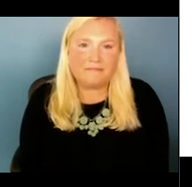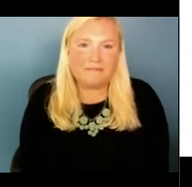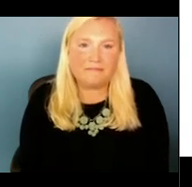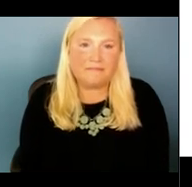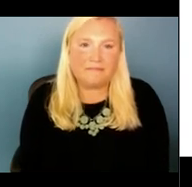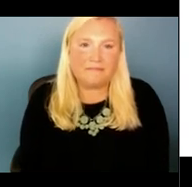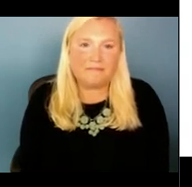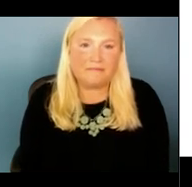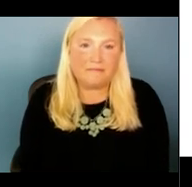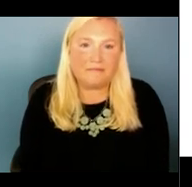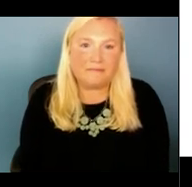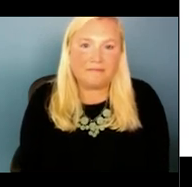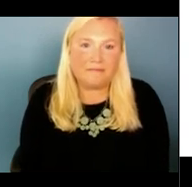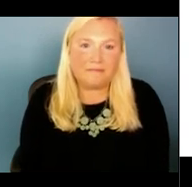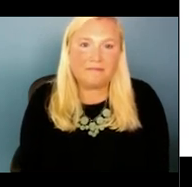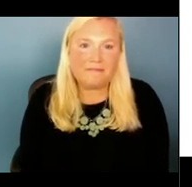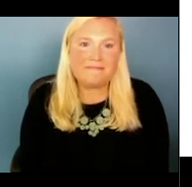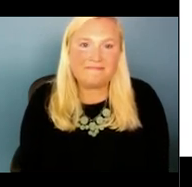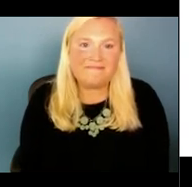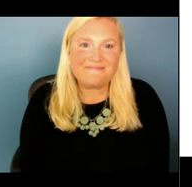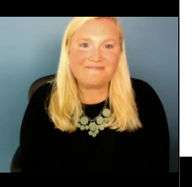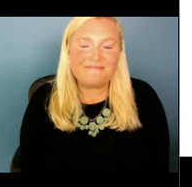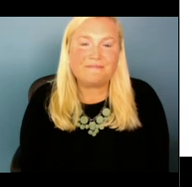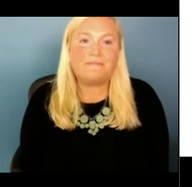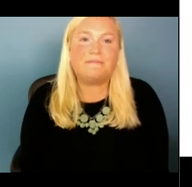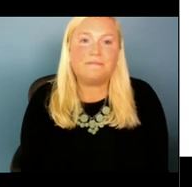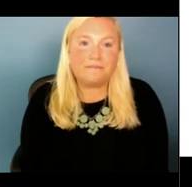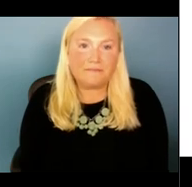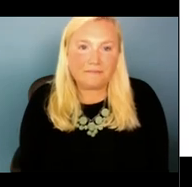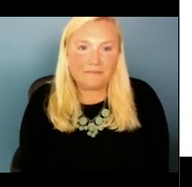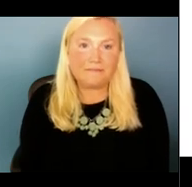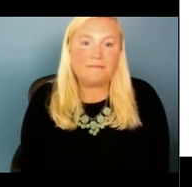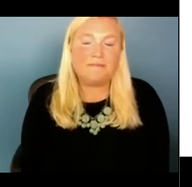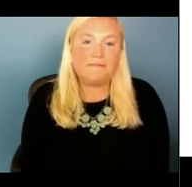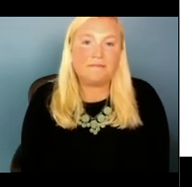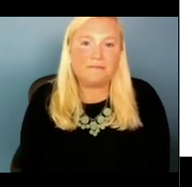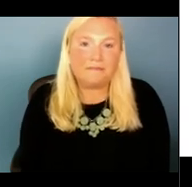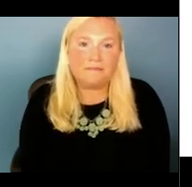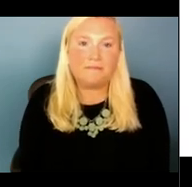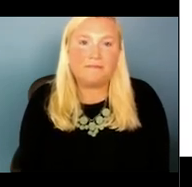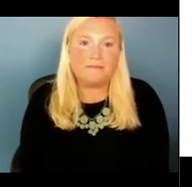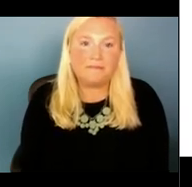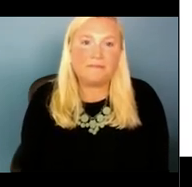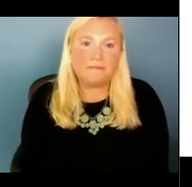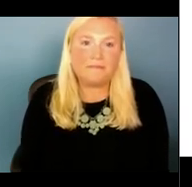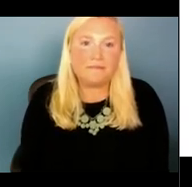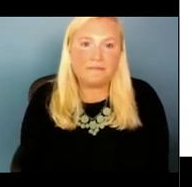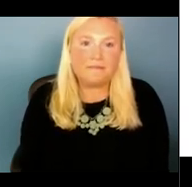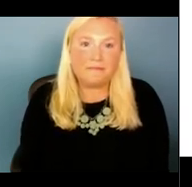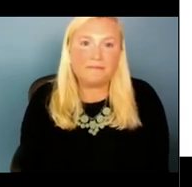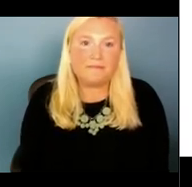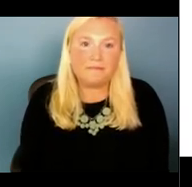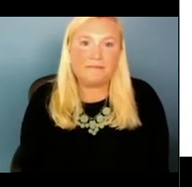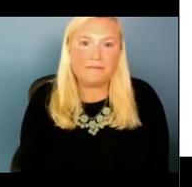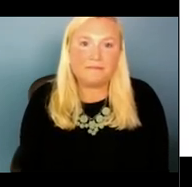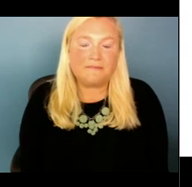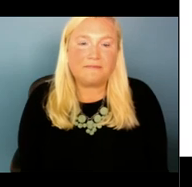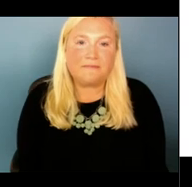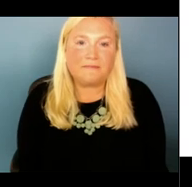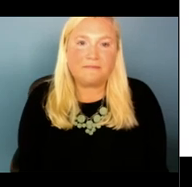is interactive in and of itself, and that's genetic factors. We know that there is some type of genetic